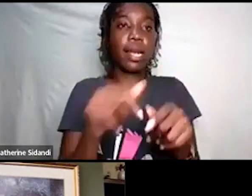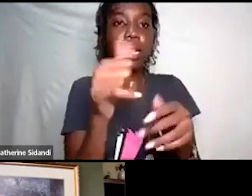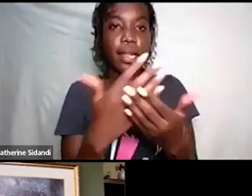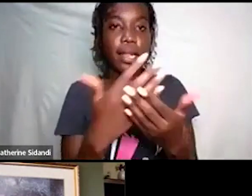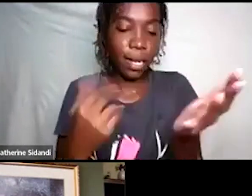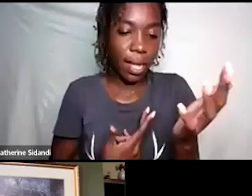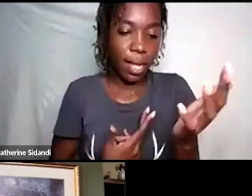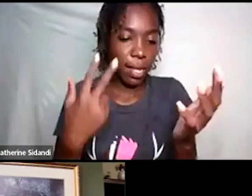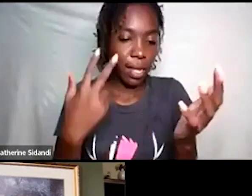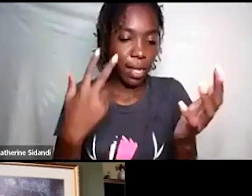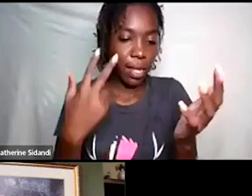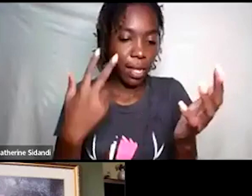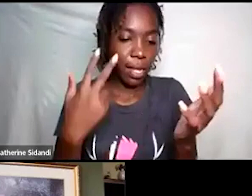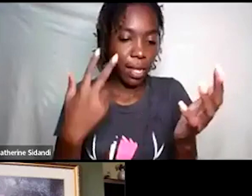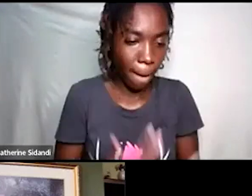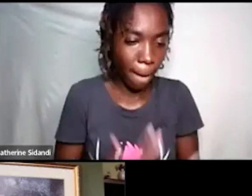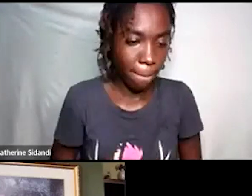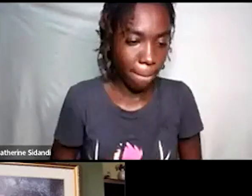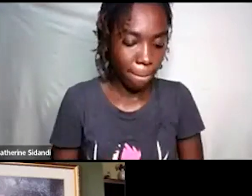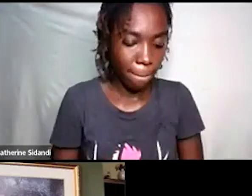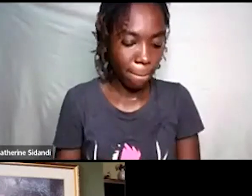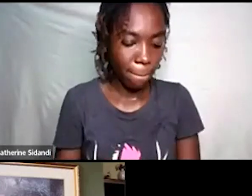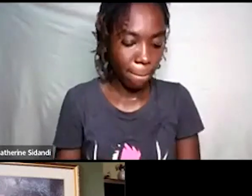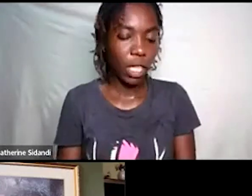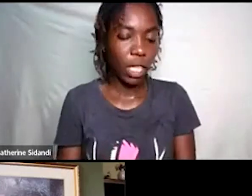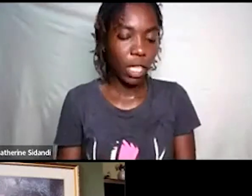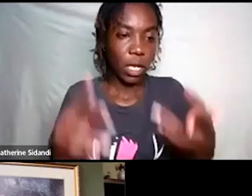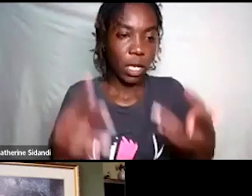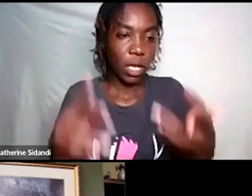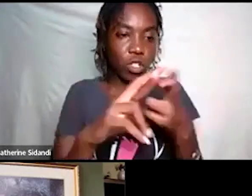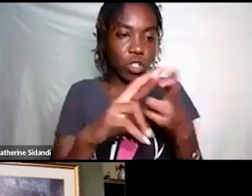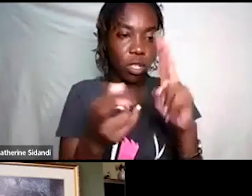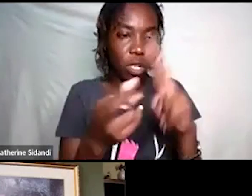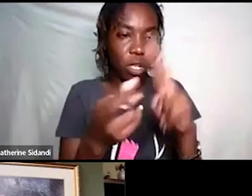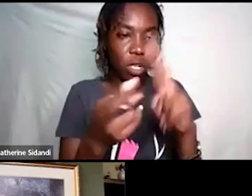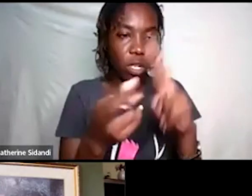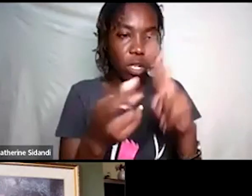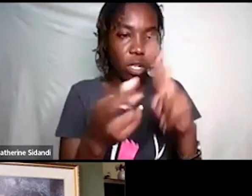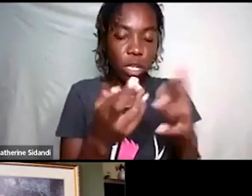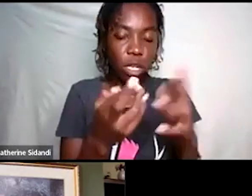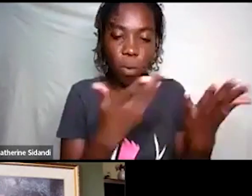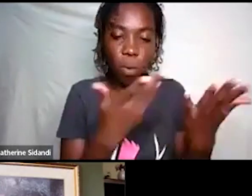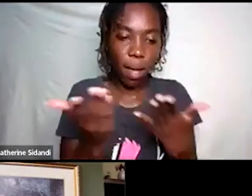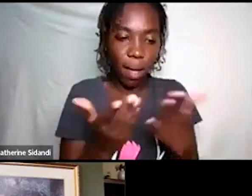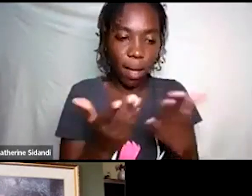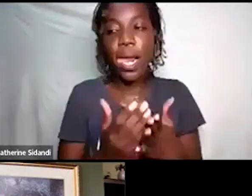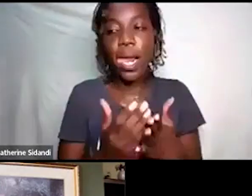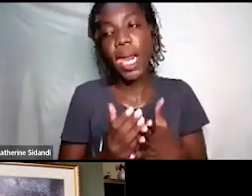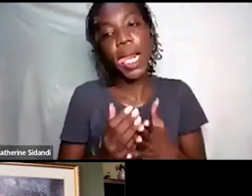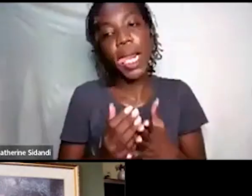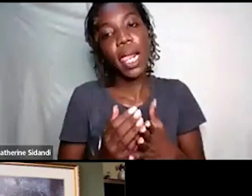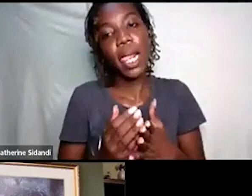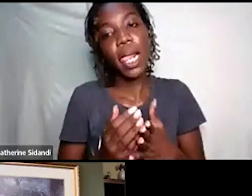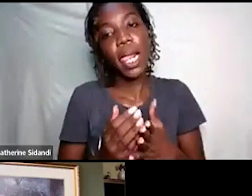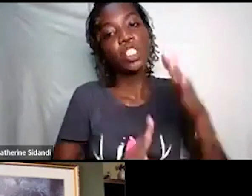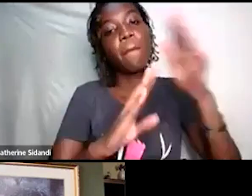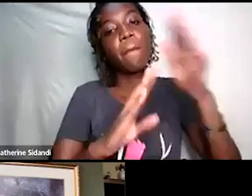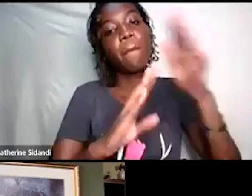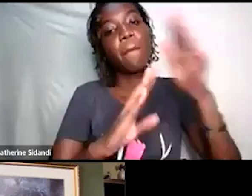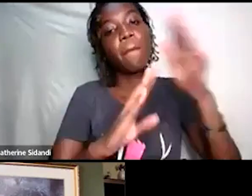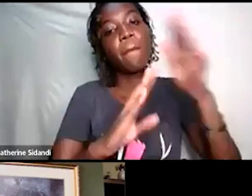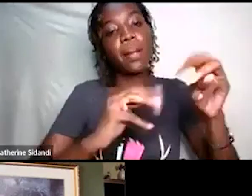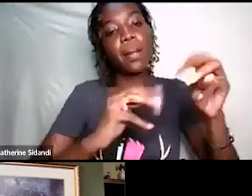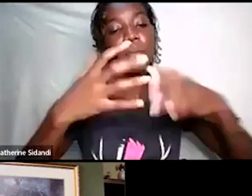the relationship whereby maybe the top management, those people of high rank, are